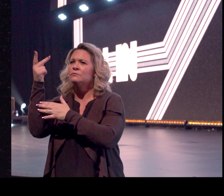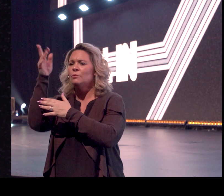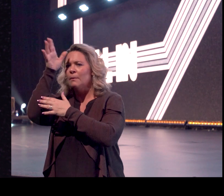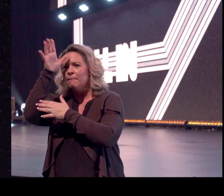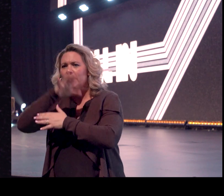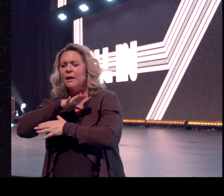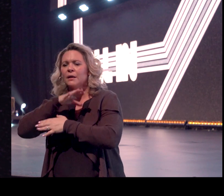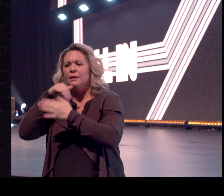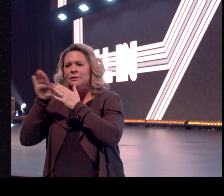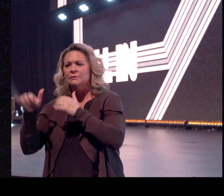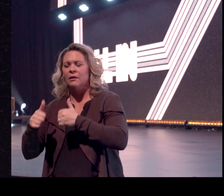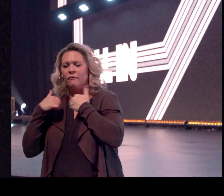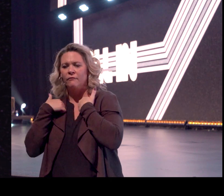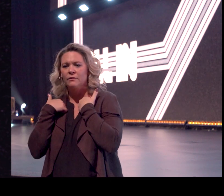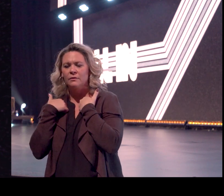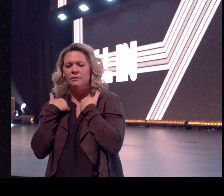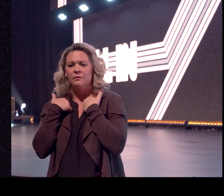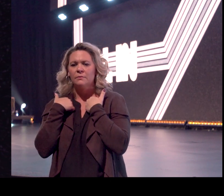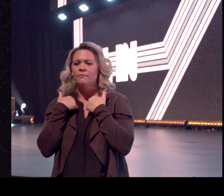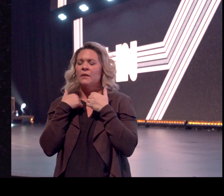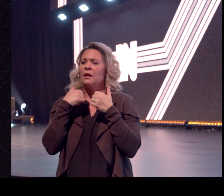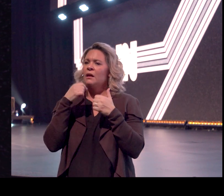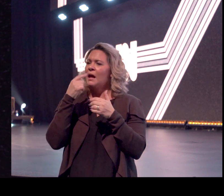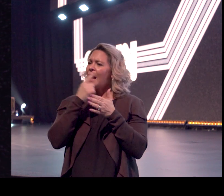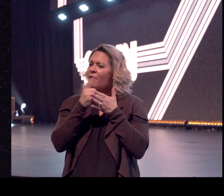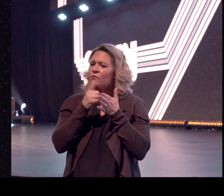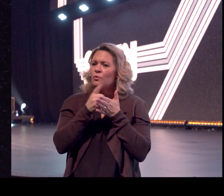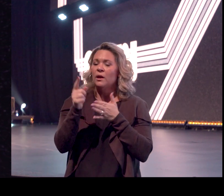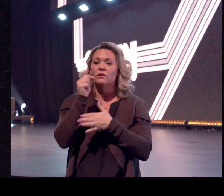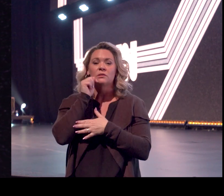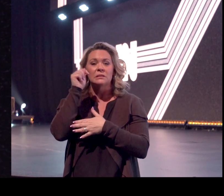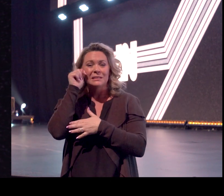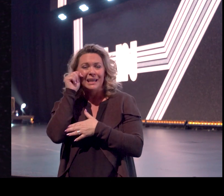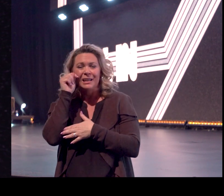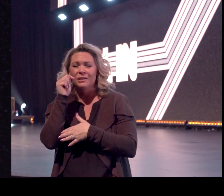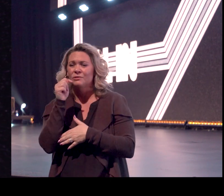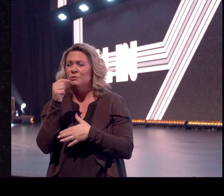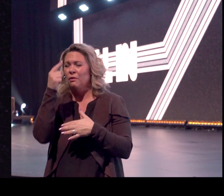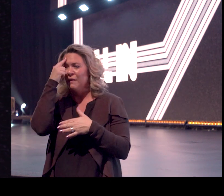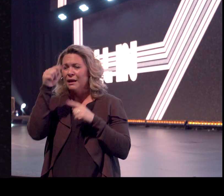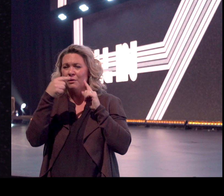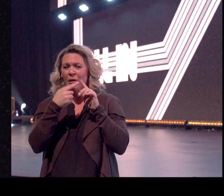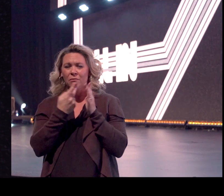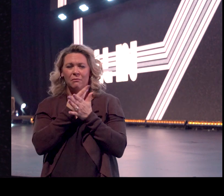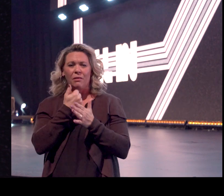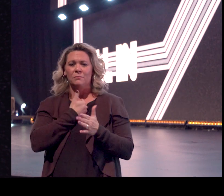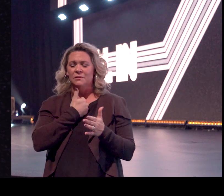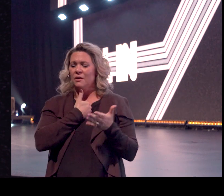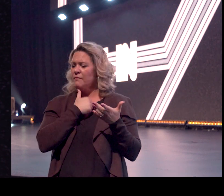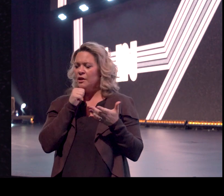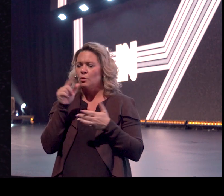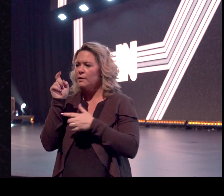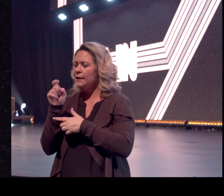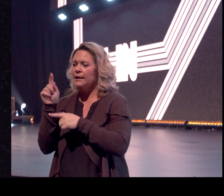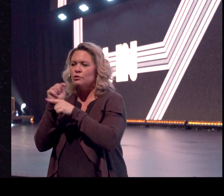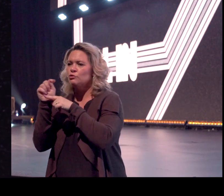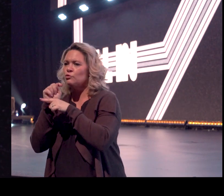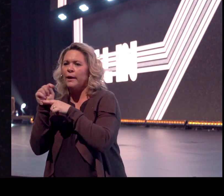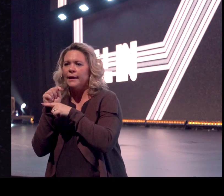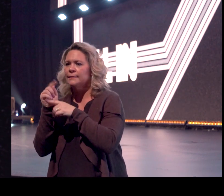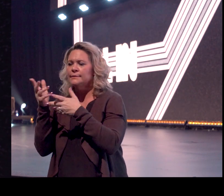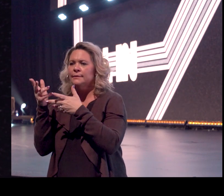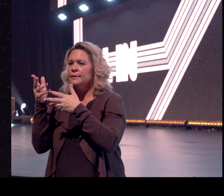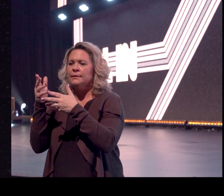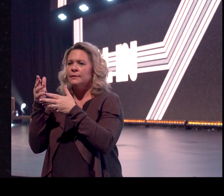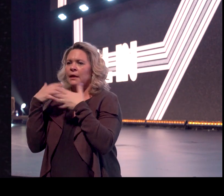There's students every week thinking about taking their life. And you know what they need? They don't need someone who's trained in mental health